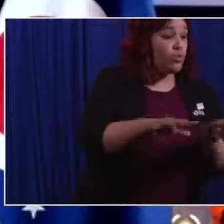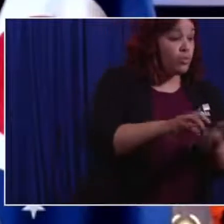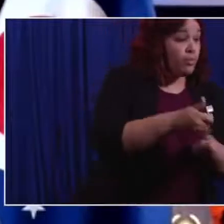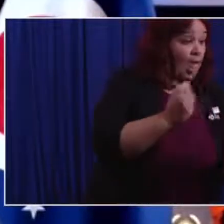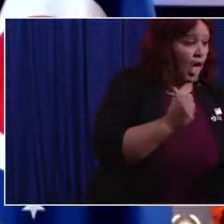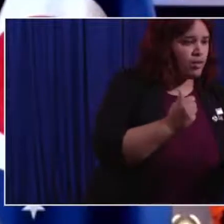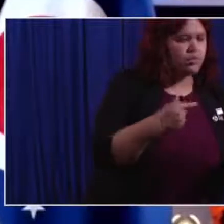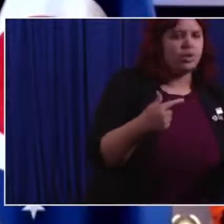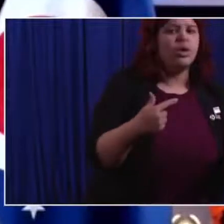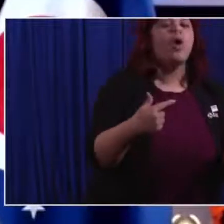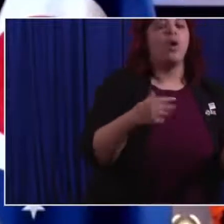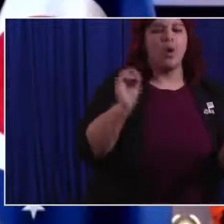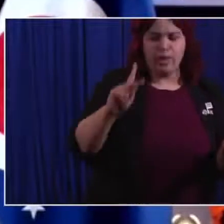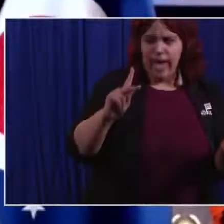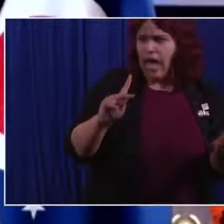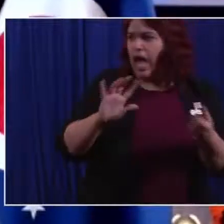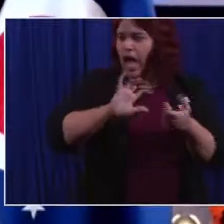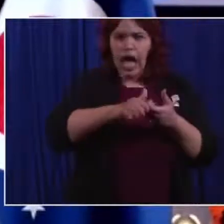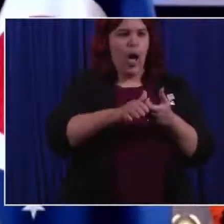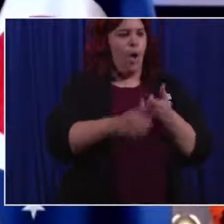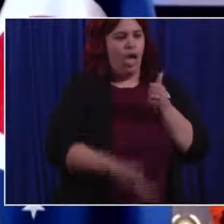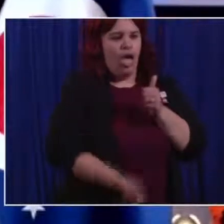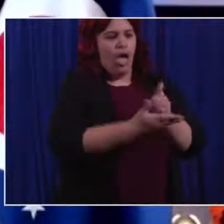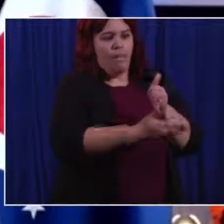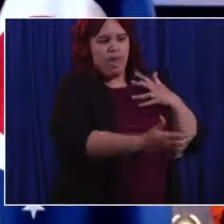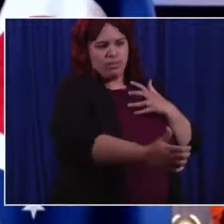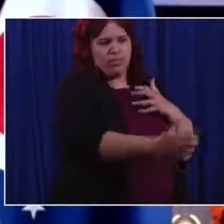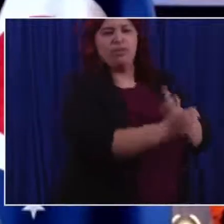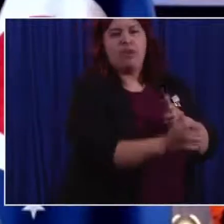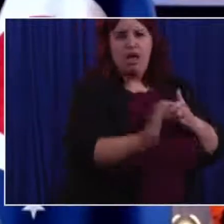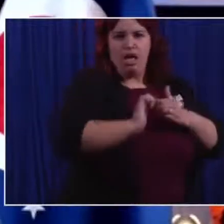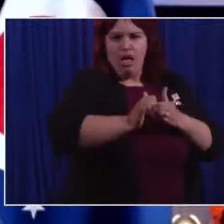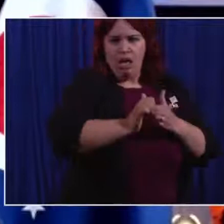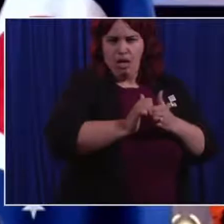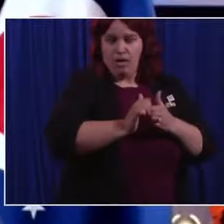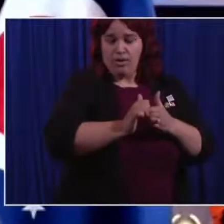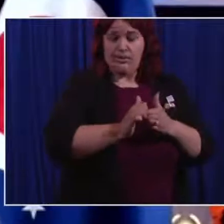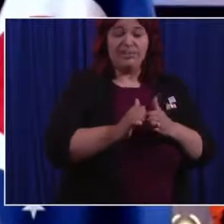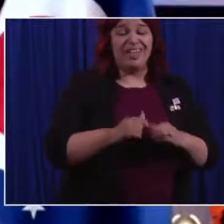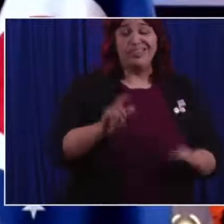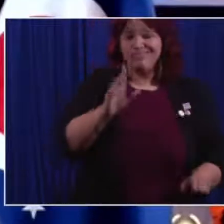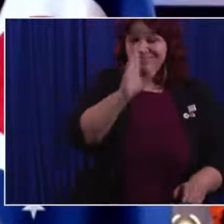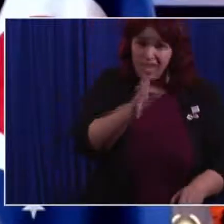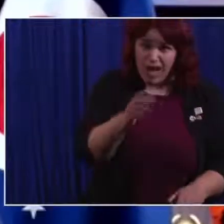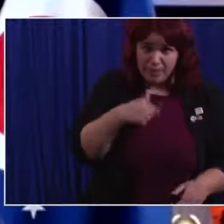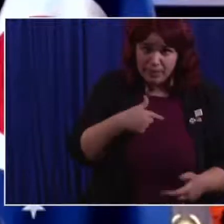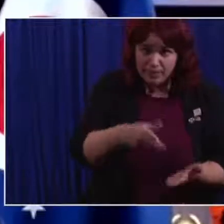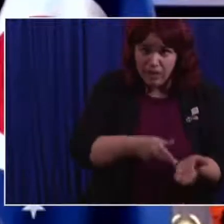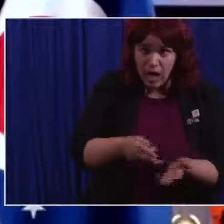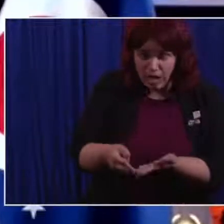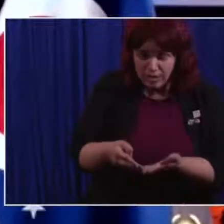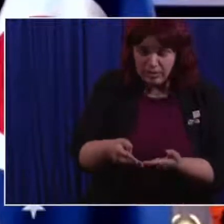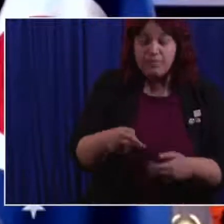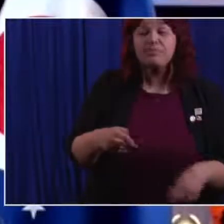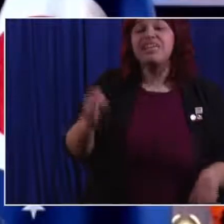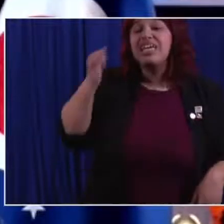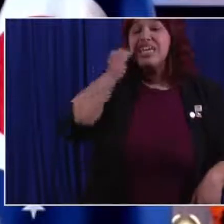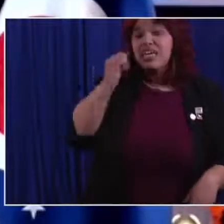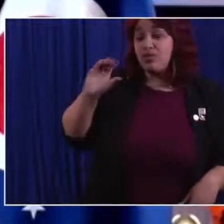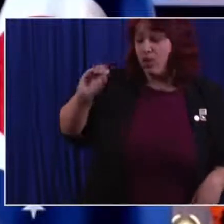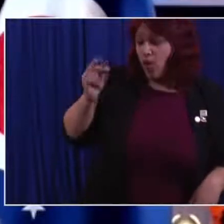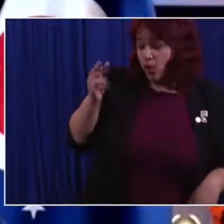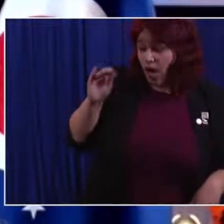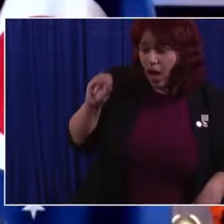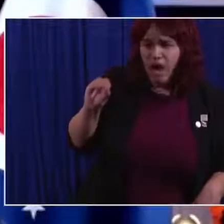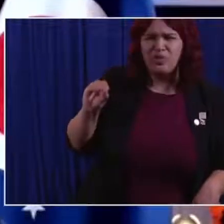It's really important that we do that. And look, that's why we say this. If Ohio does this right, if we help our